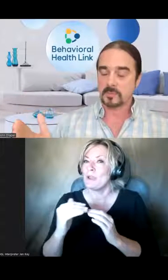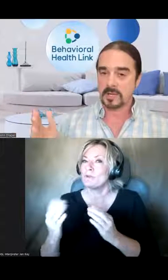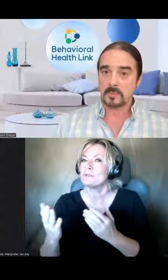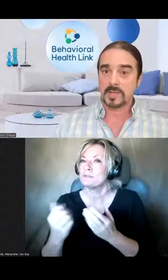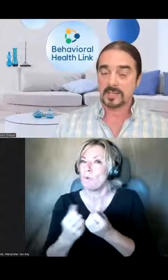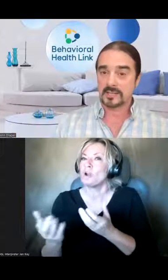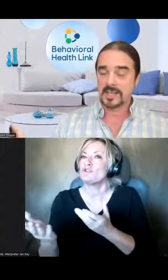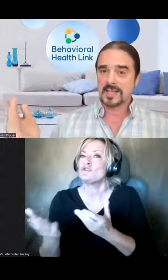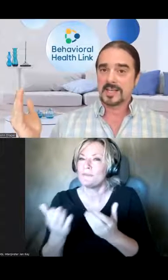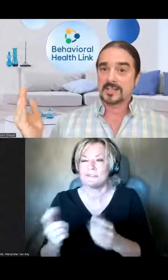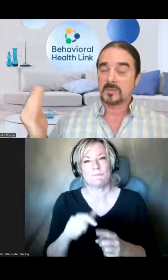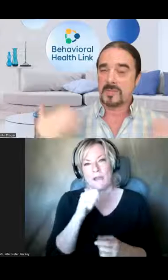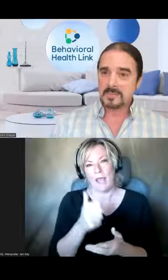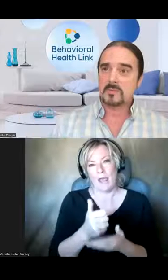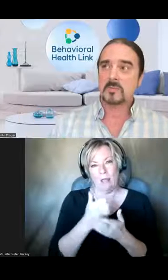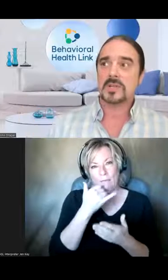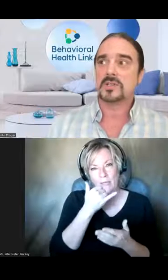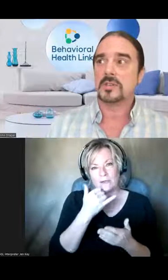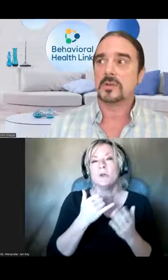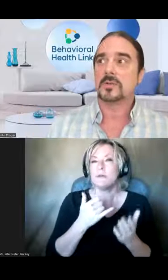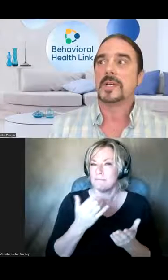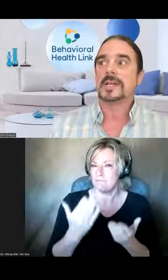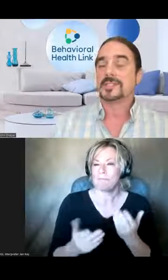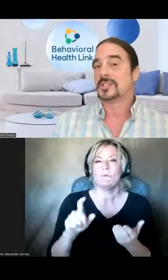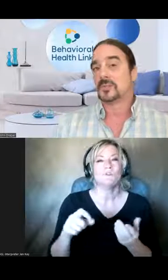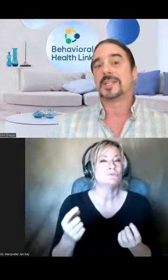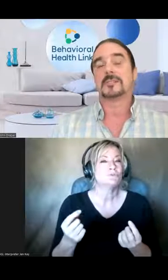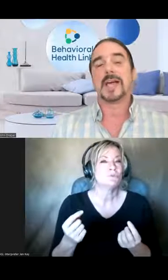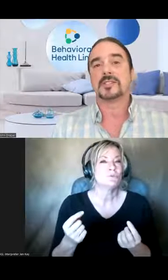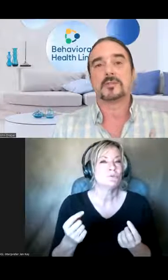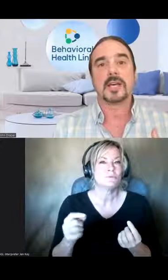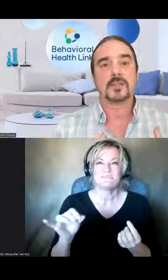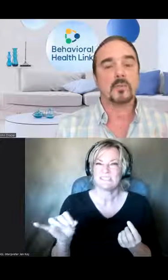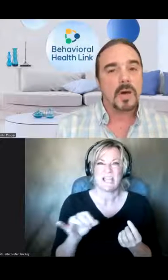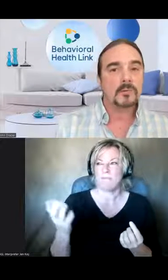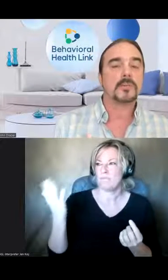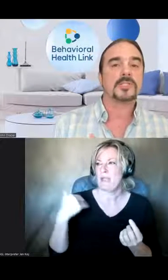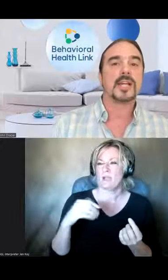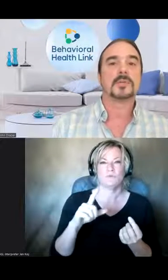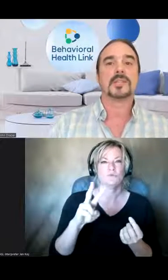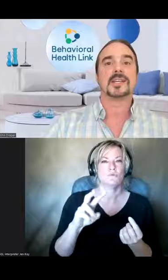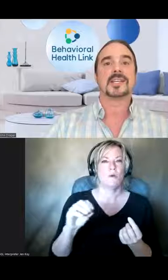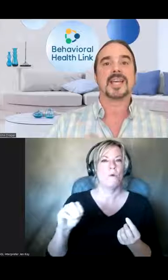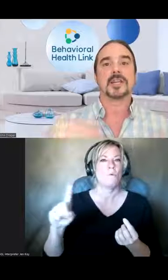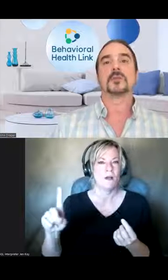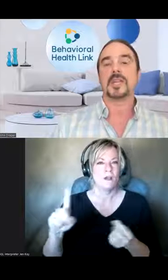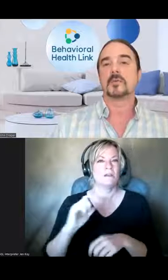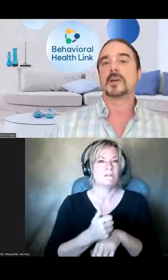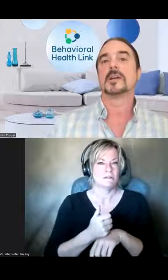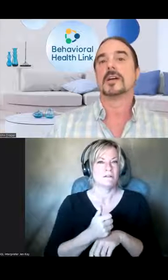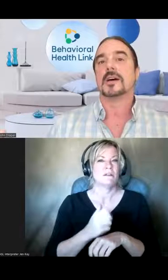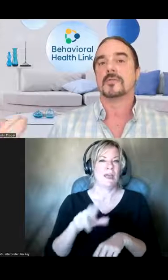peer support helplines. So maybe what we should do, just as we did back in 2001, when we established a